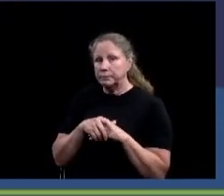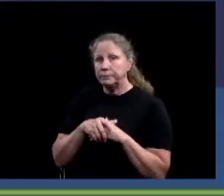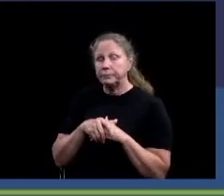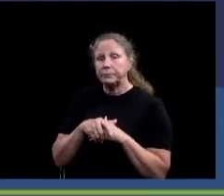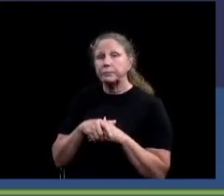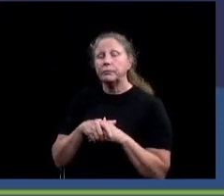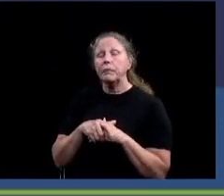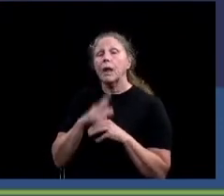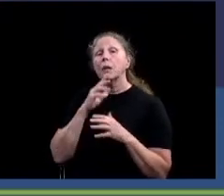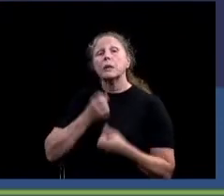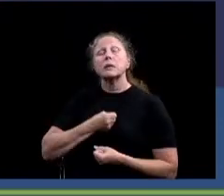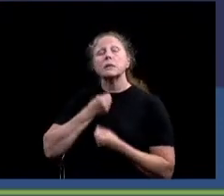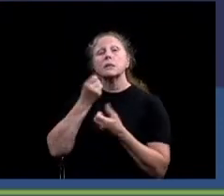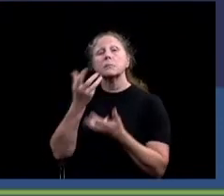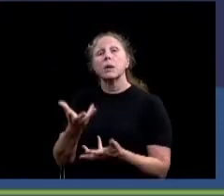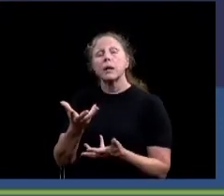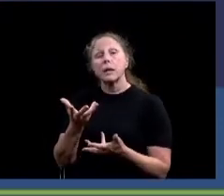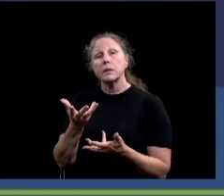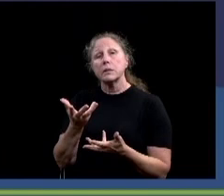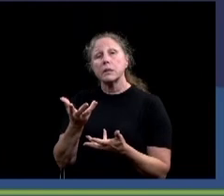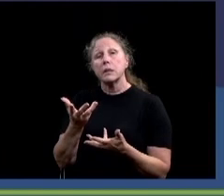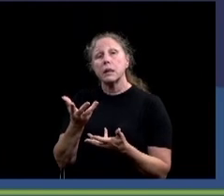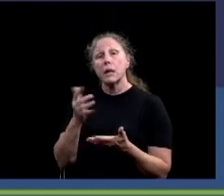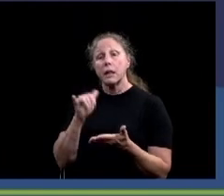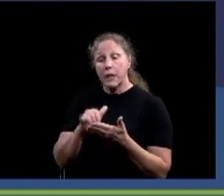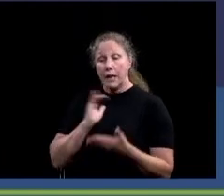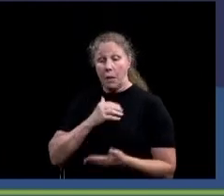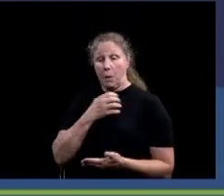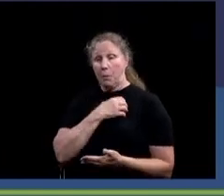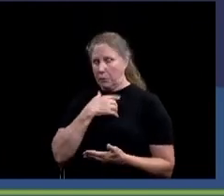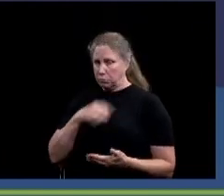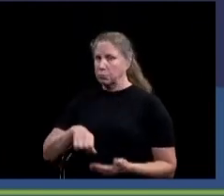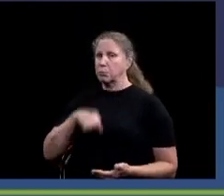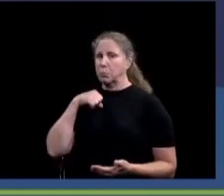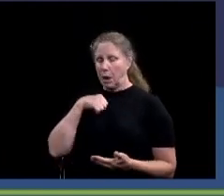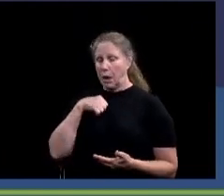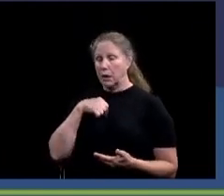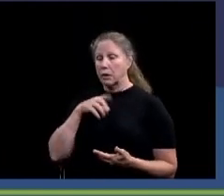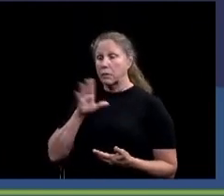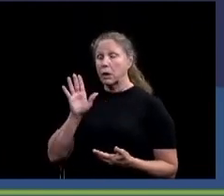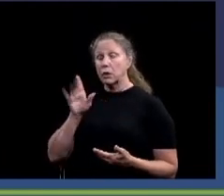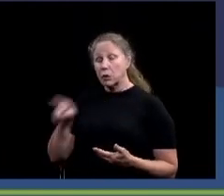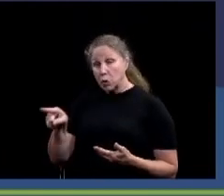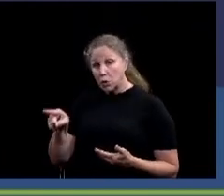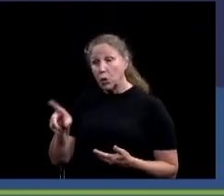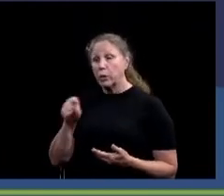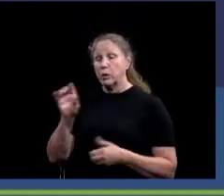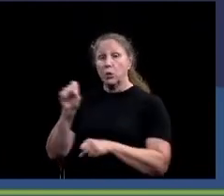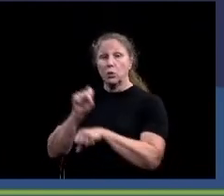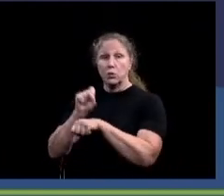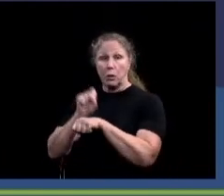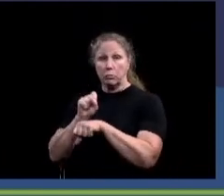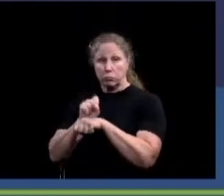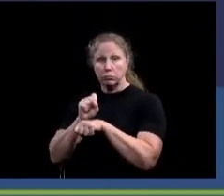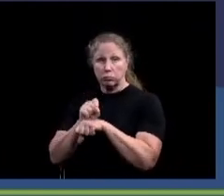am of our force and the job that you have done and that prior chiefs have done